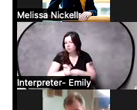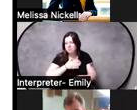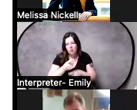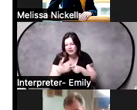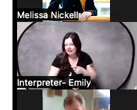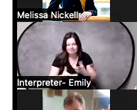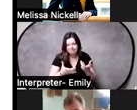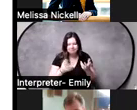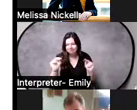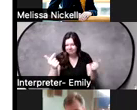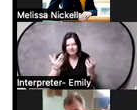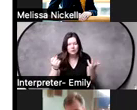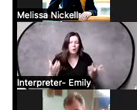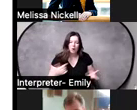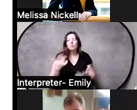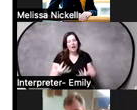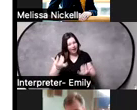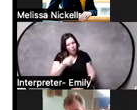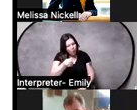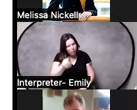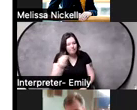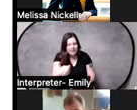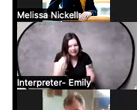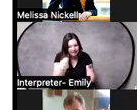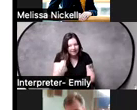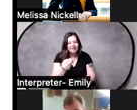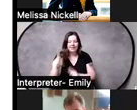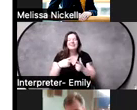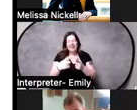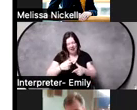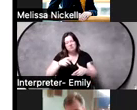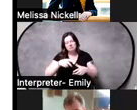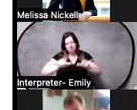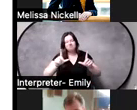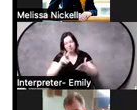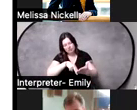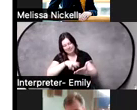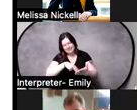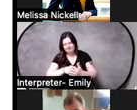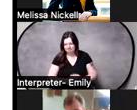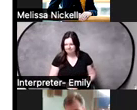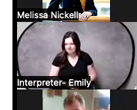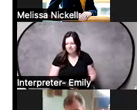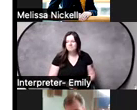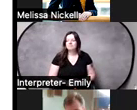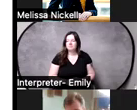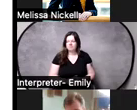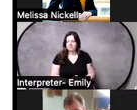But I will say that, and sometimes I think we feel that reviewers are out to get us. They're always looking for flaws in a